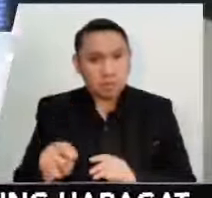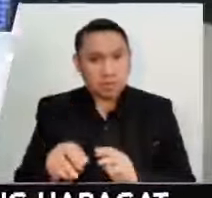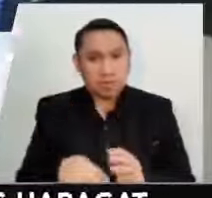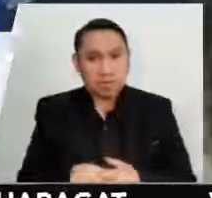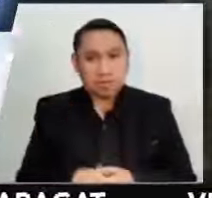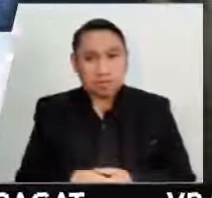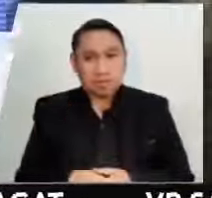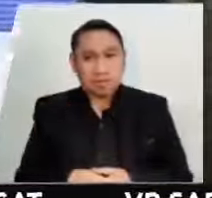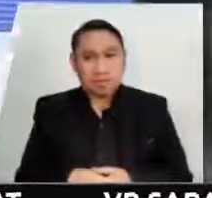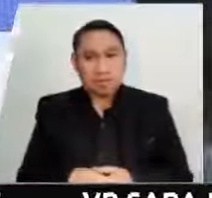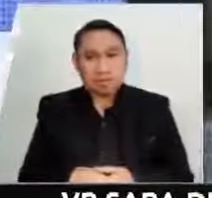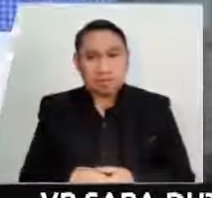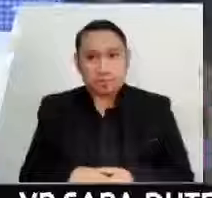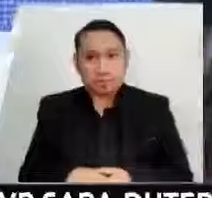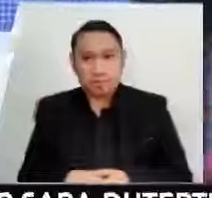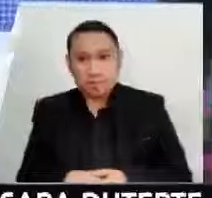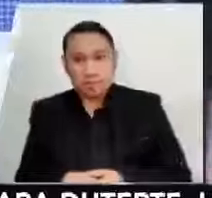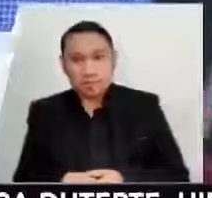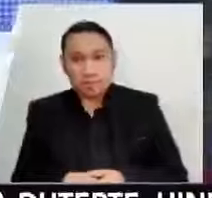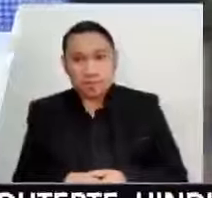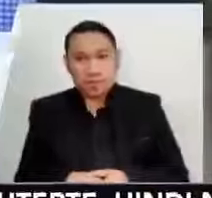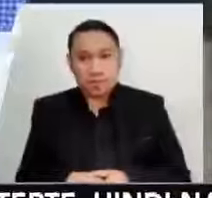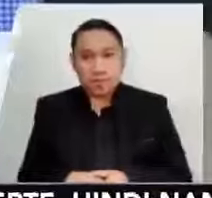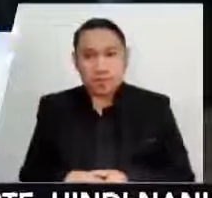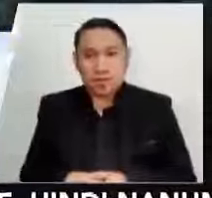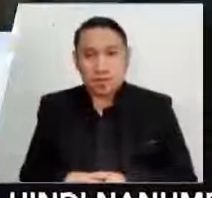I'm from Manila, Philippines.